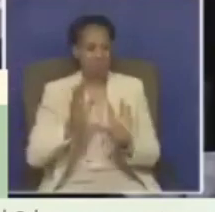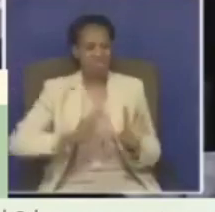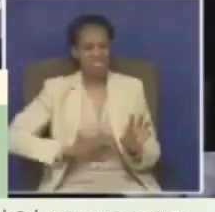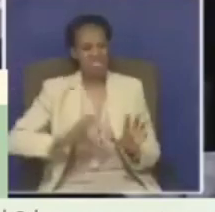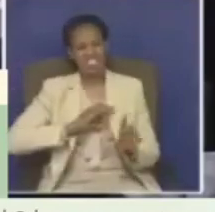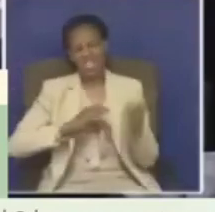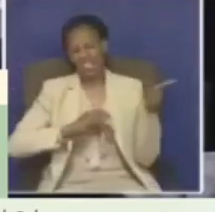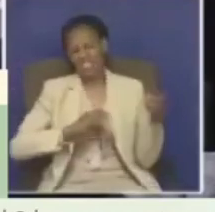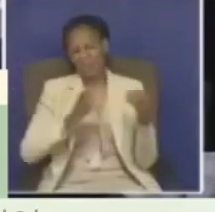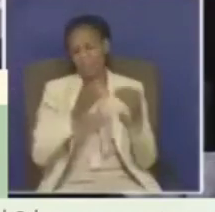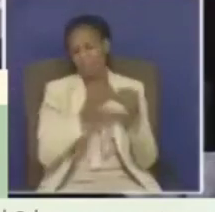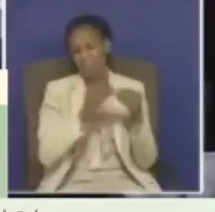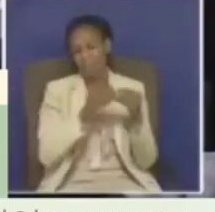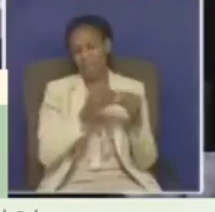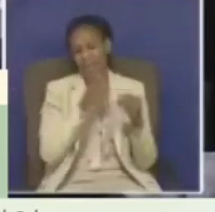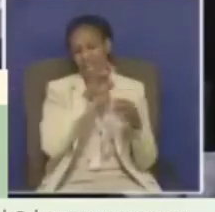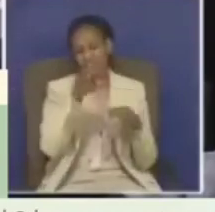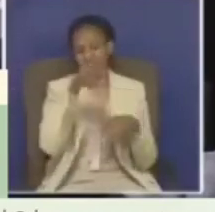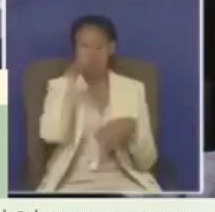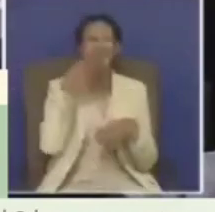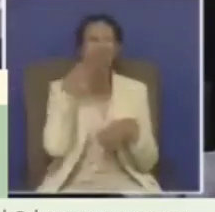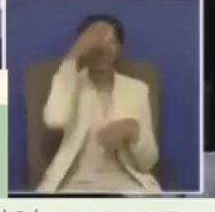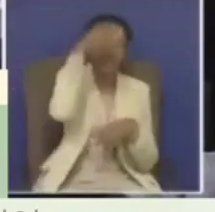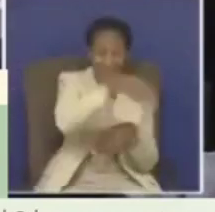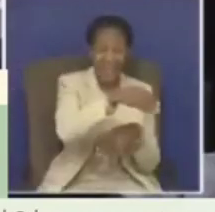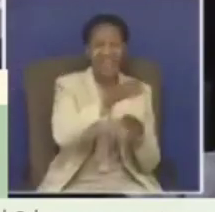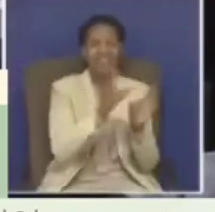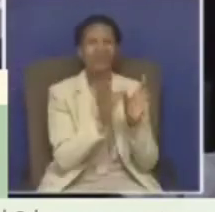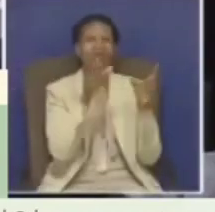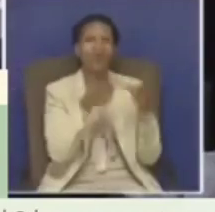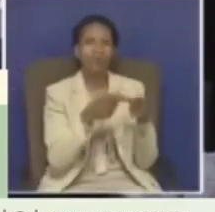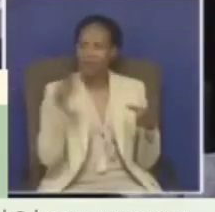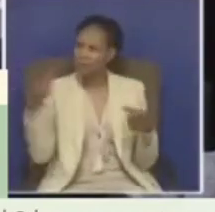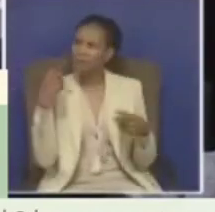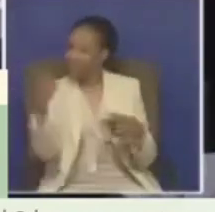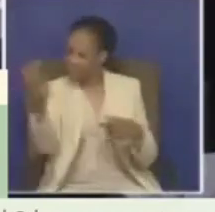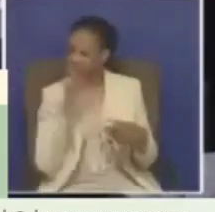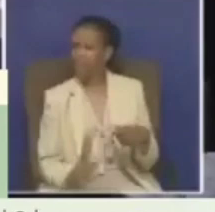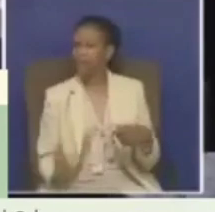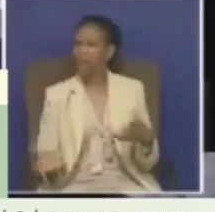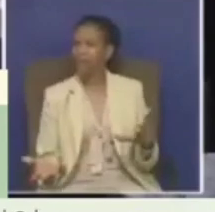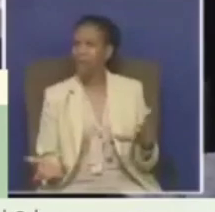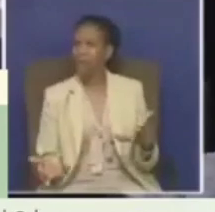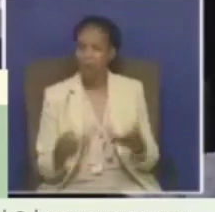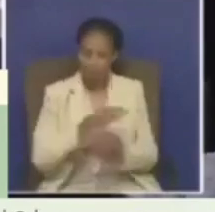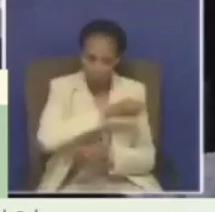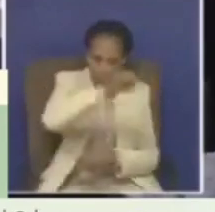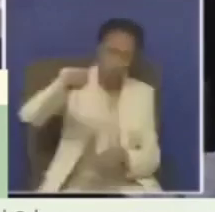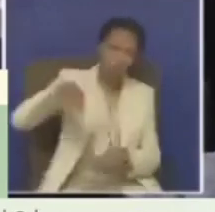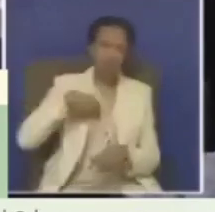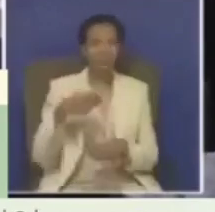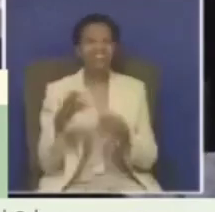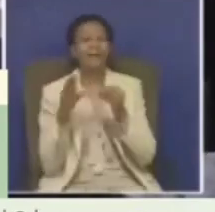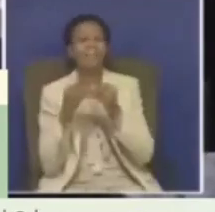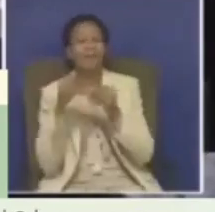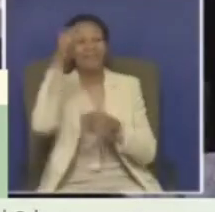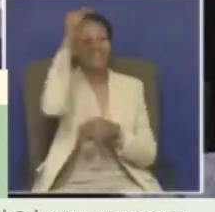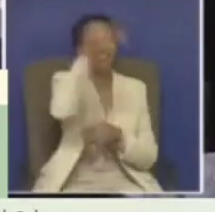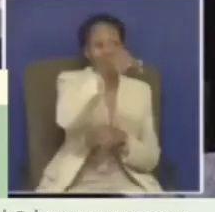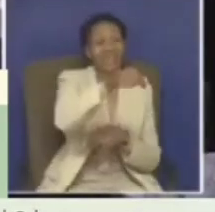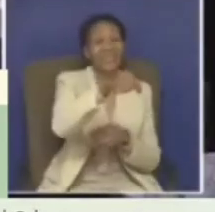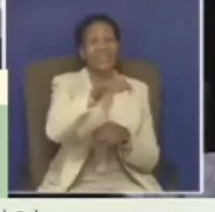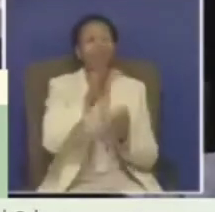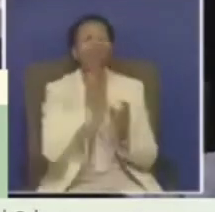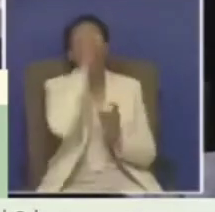member that serves in the committee to execute her job, then it must say so. Because all of us are members in that committee.